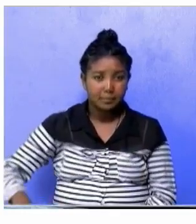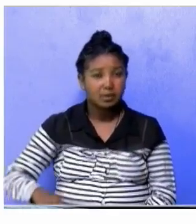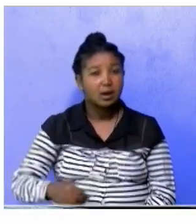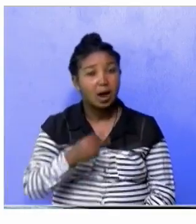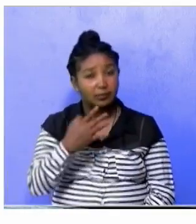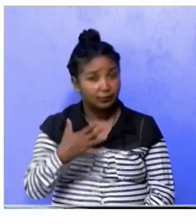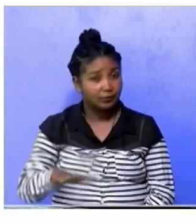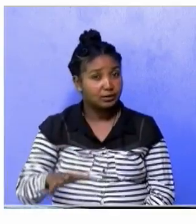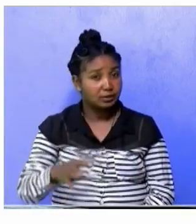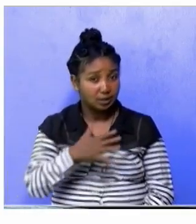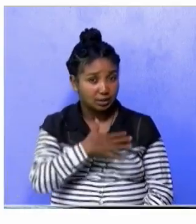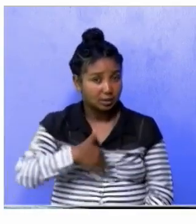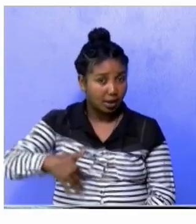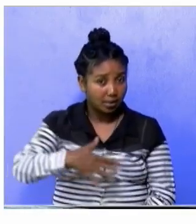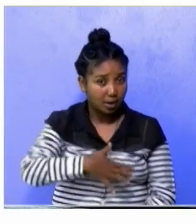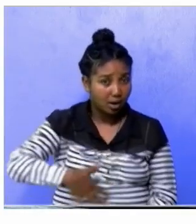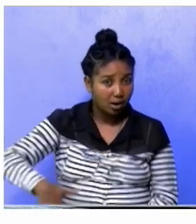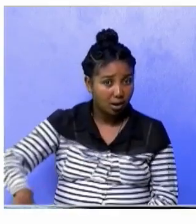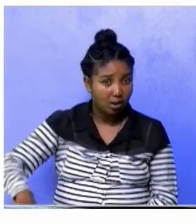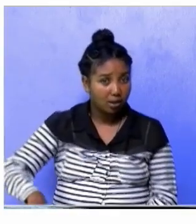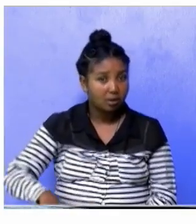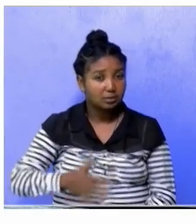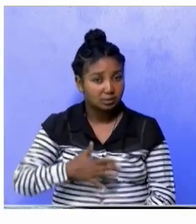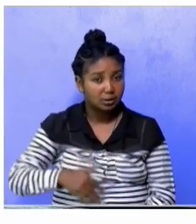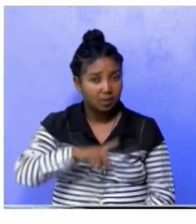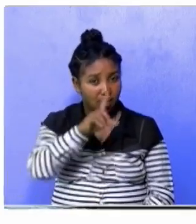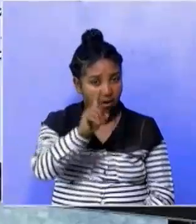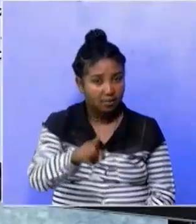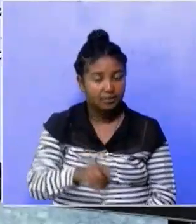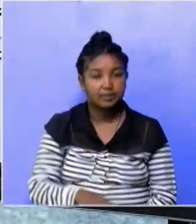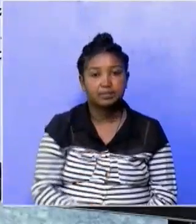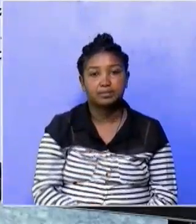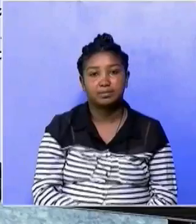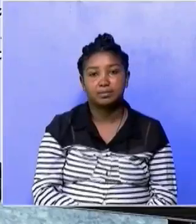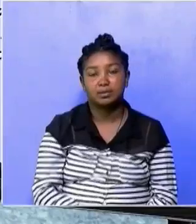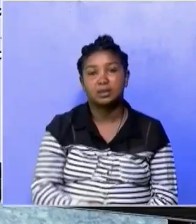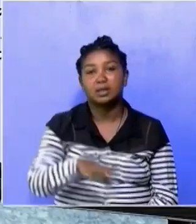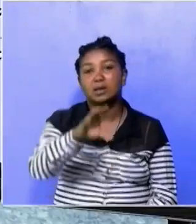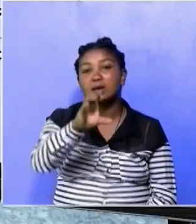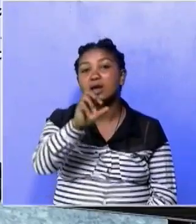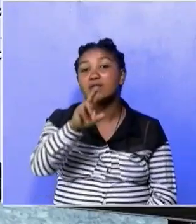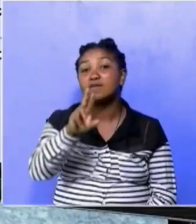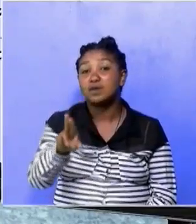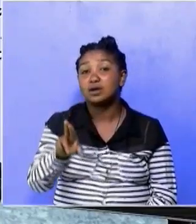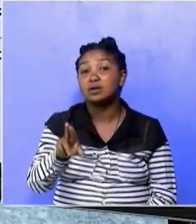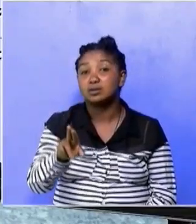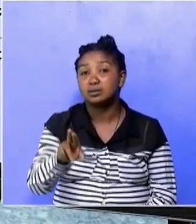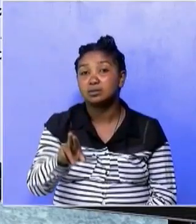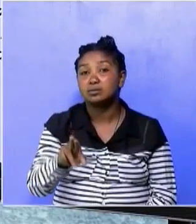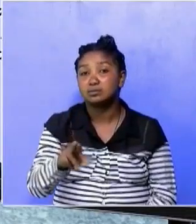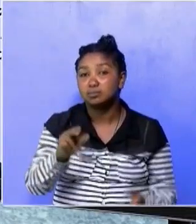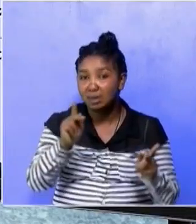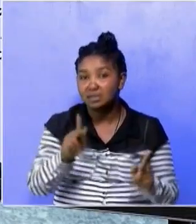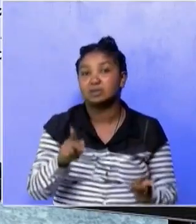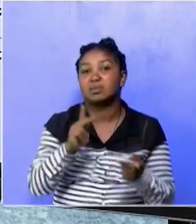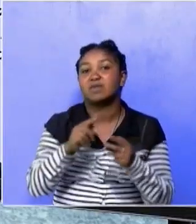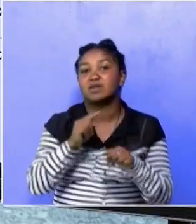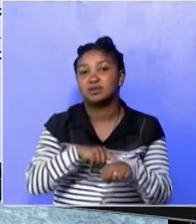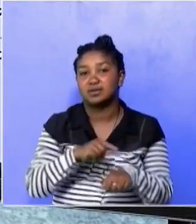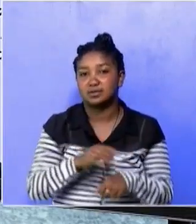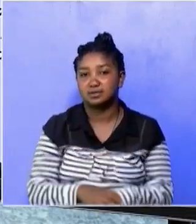Have you ever seen a zebra? Ever is, of course, still present perfect